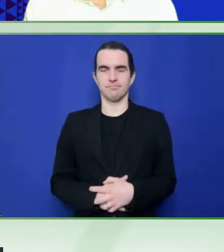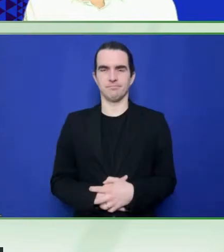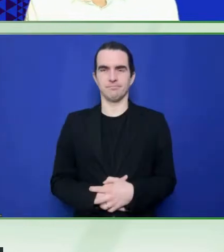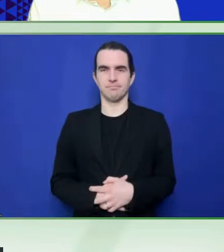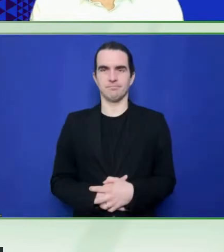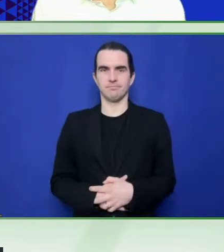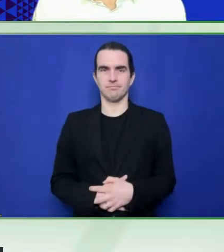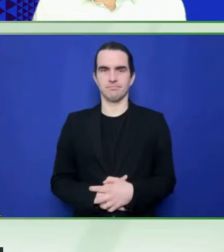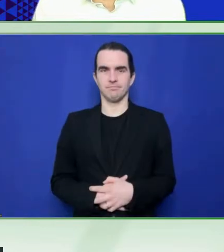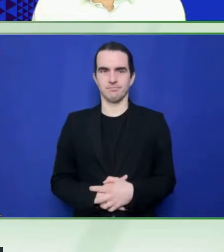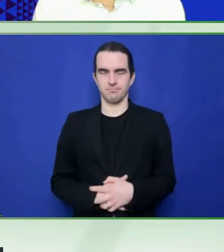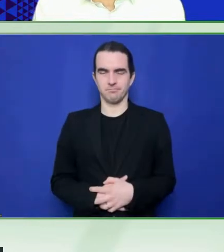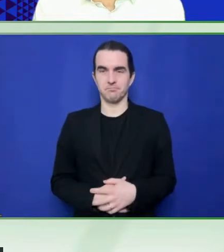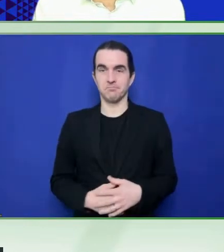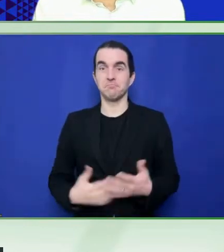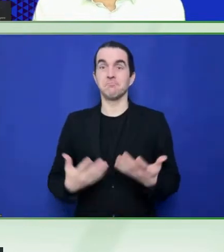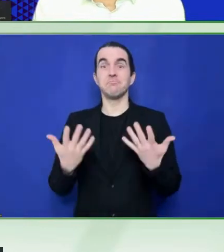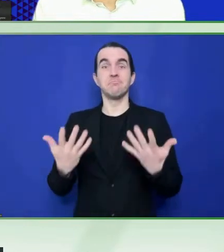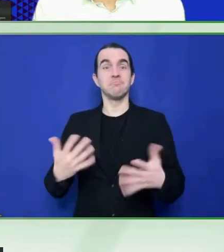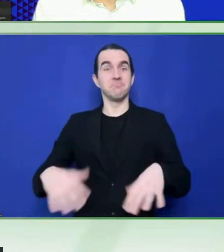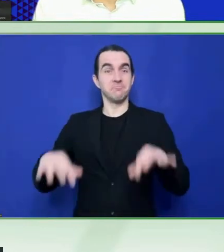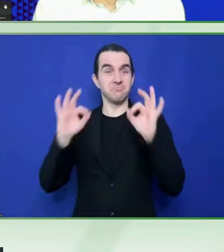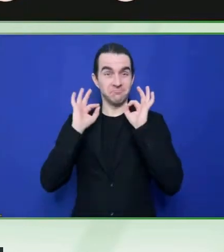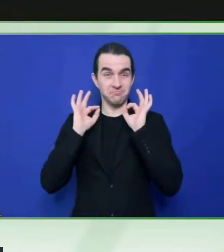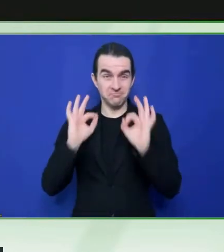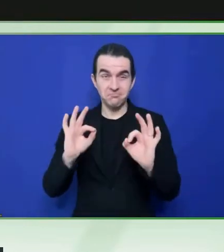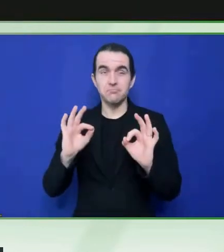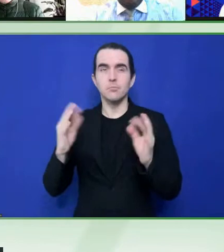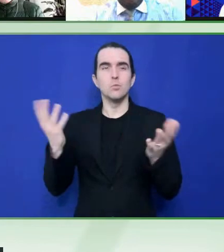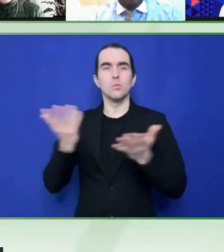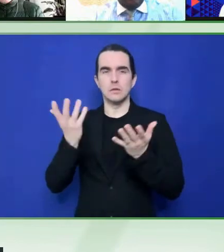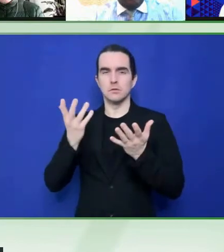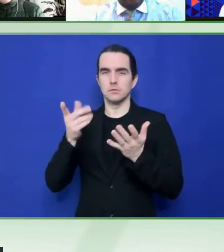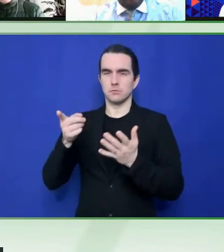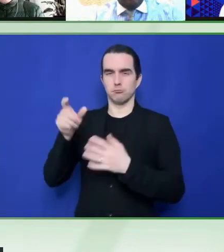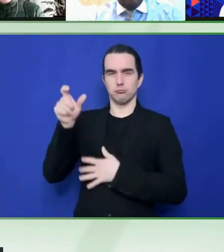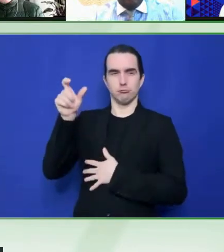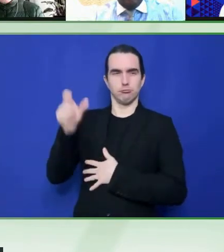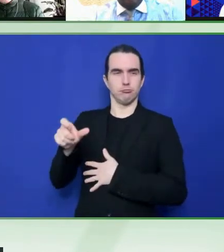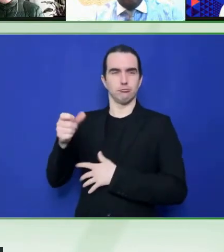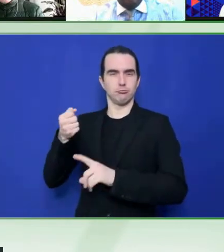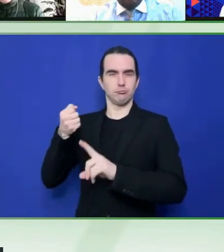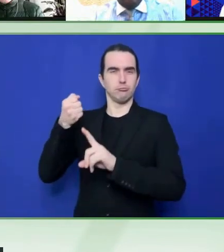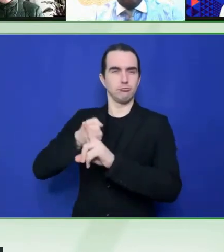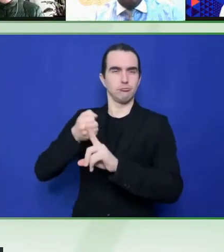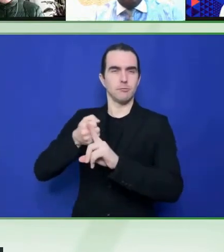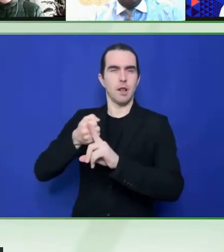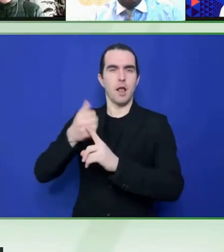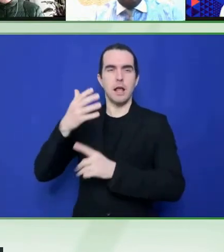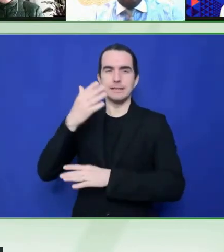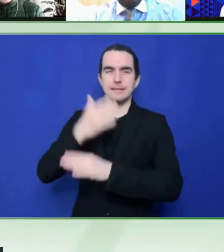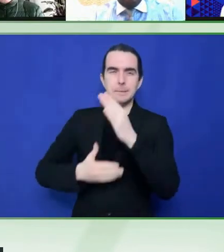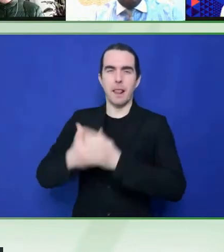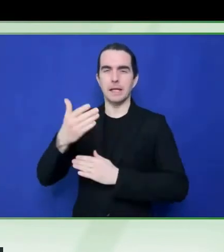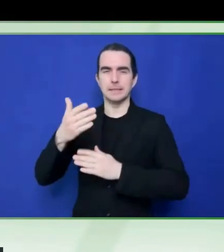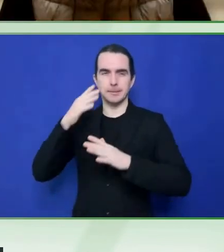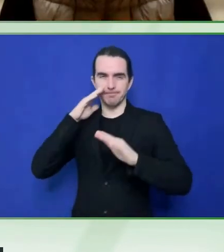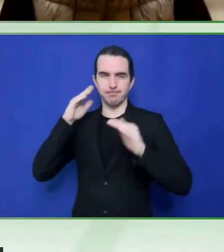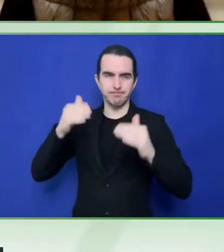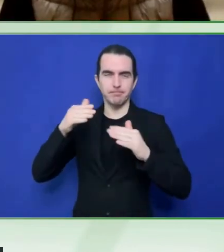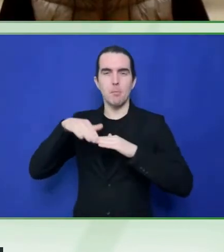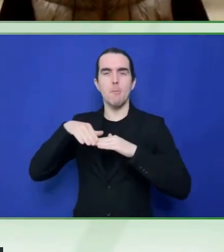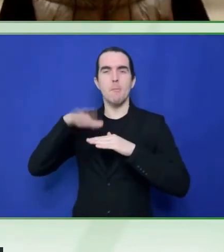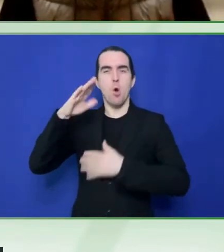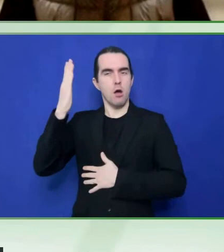country. Over to you, Marina. Thank you very much. Pleasure to participate today. Before I